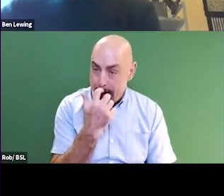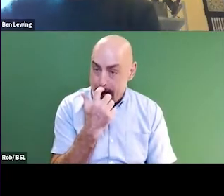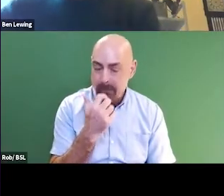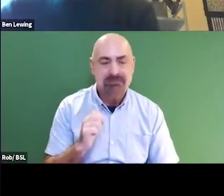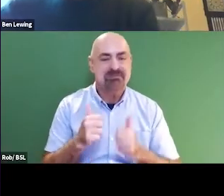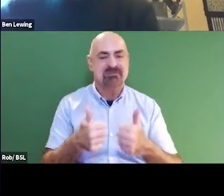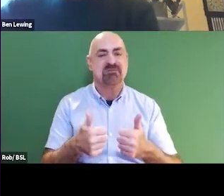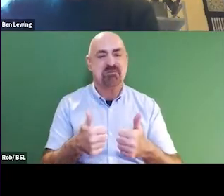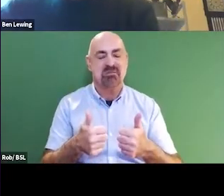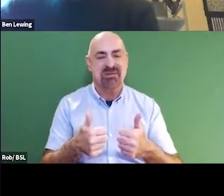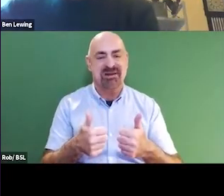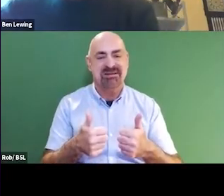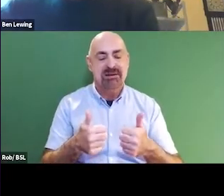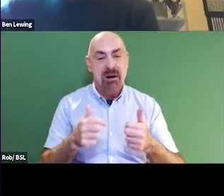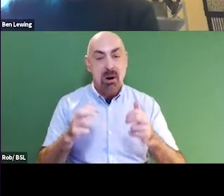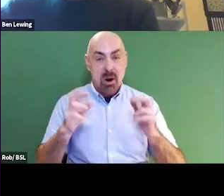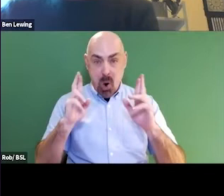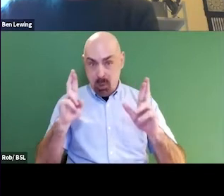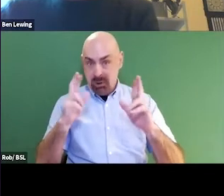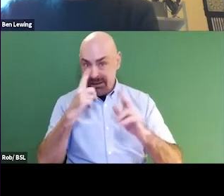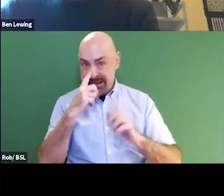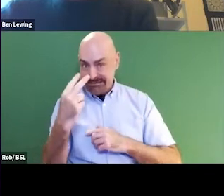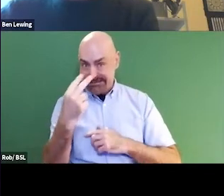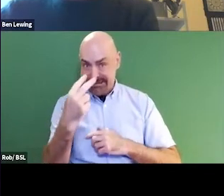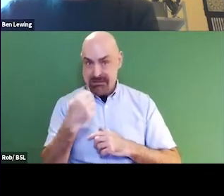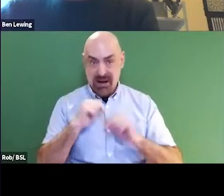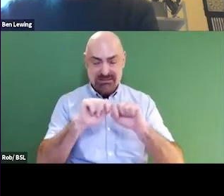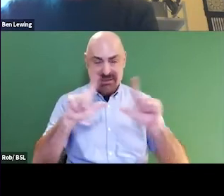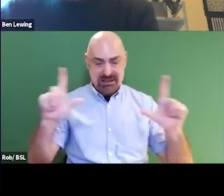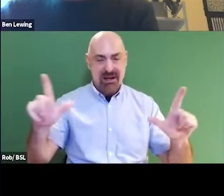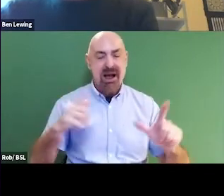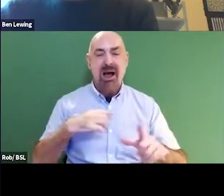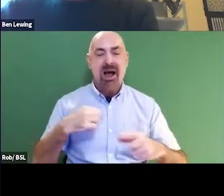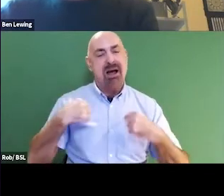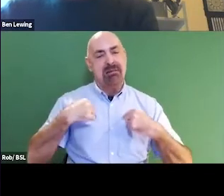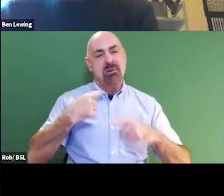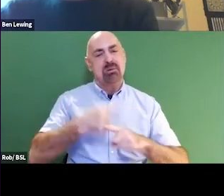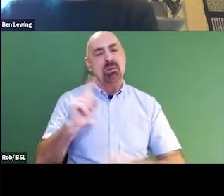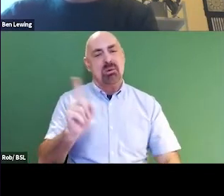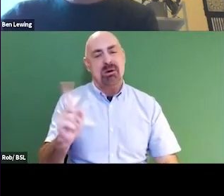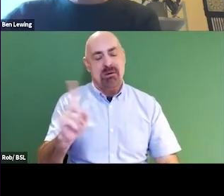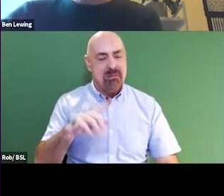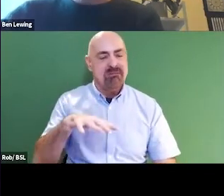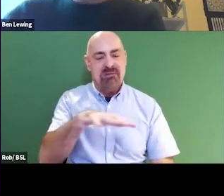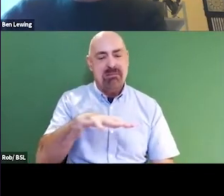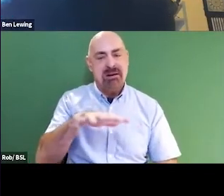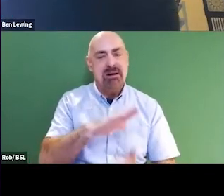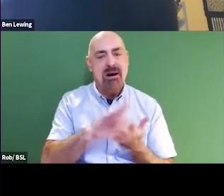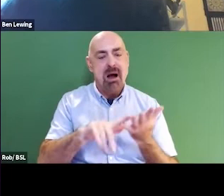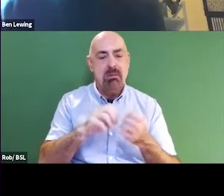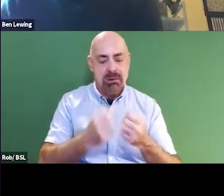Okay, hopefully you can now see them. I'm going to talk to you about the Family Hub's